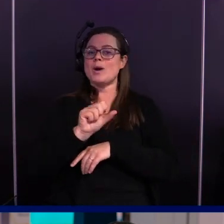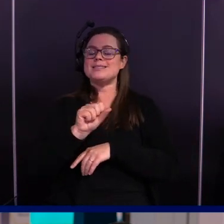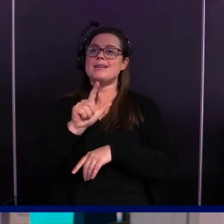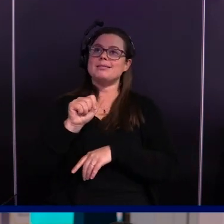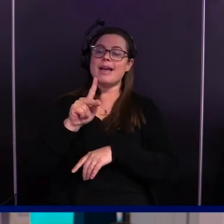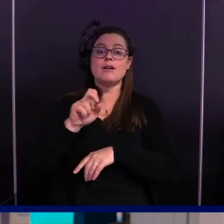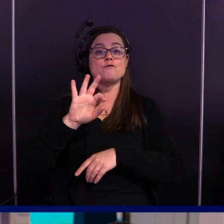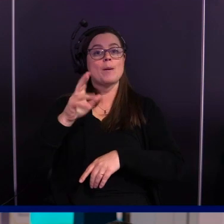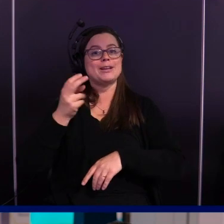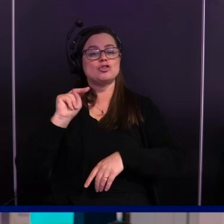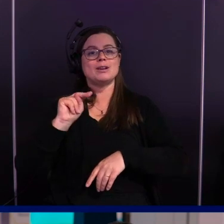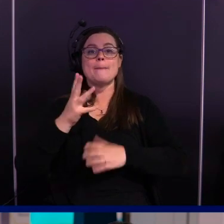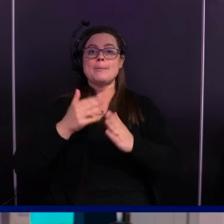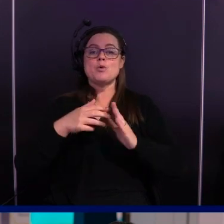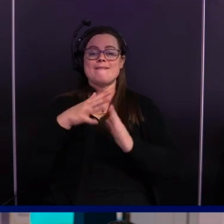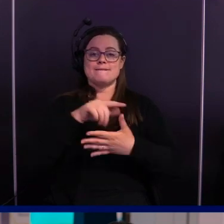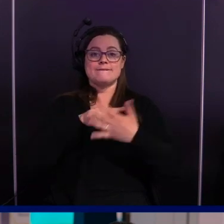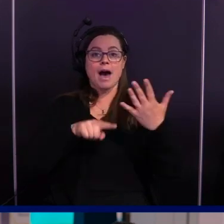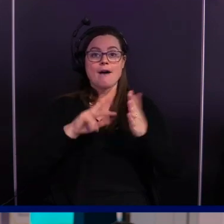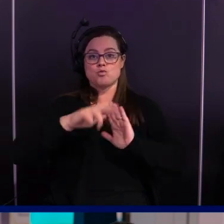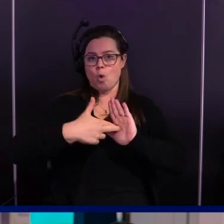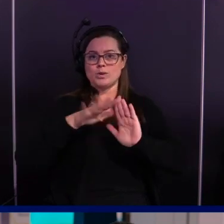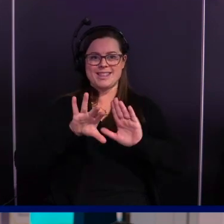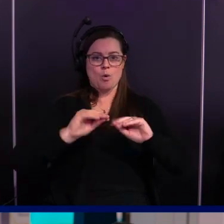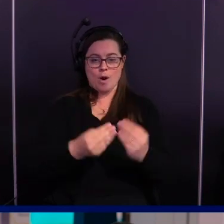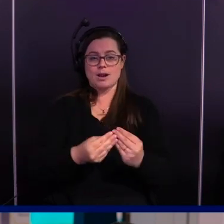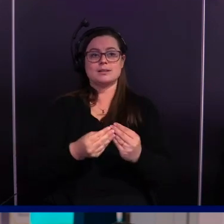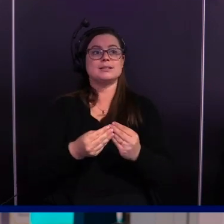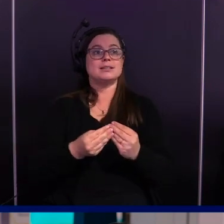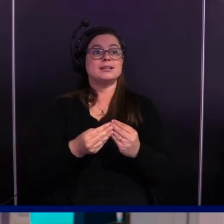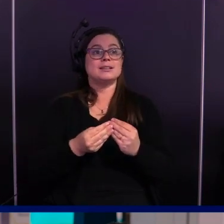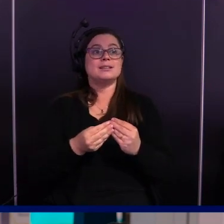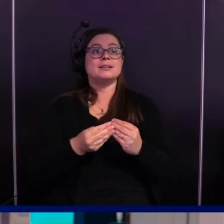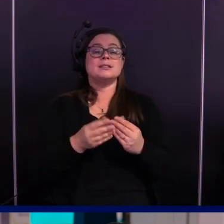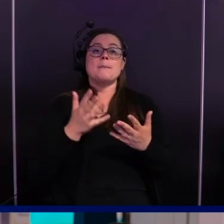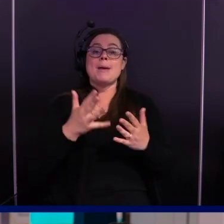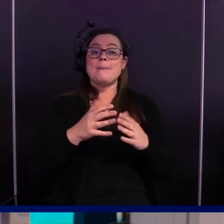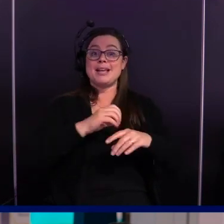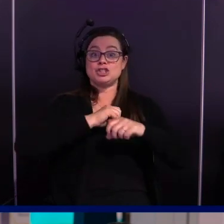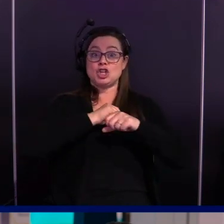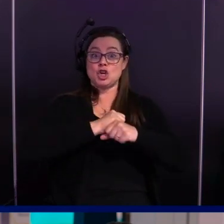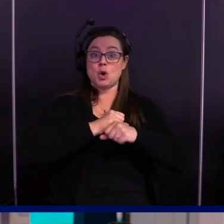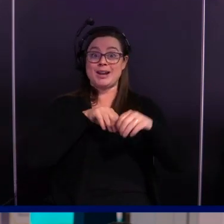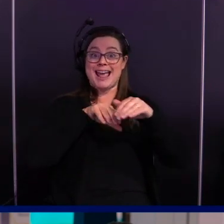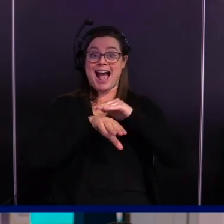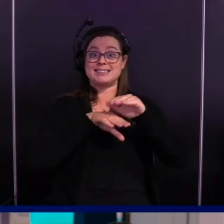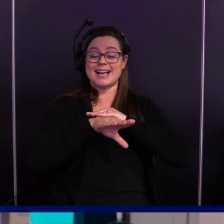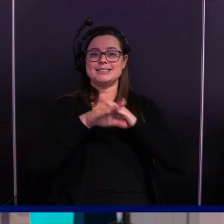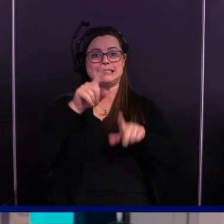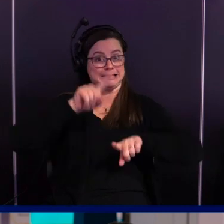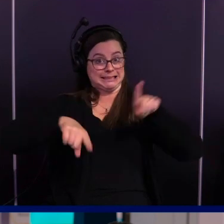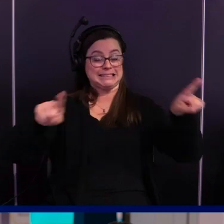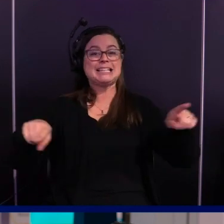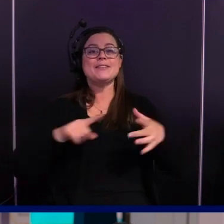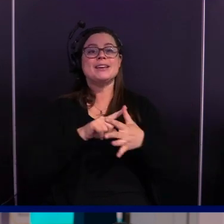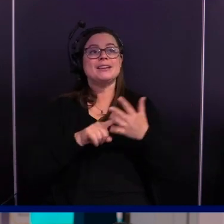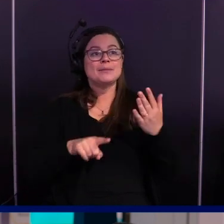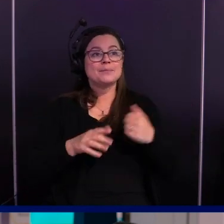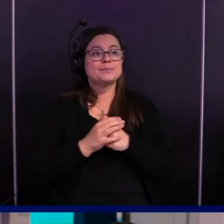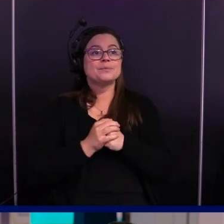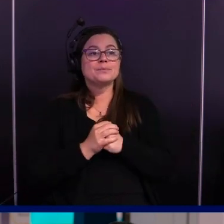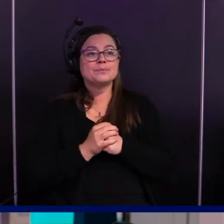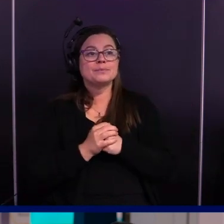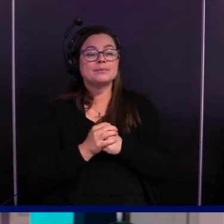you have like 5 roles in our organization. Security engineer access requirement could be different, whereas security analyst access requirement